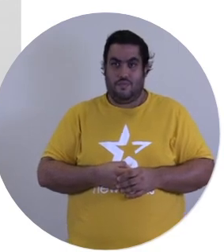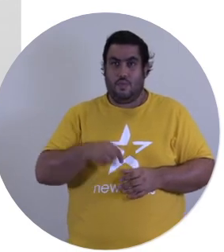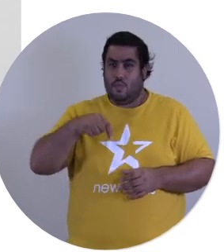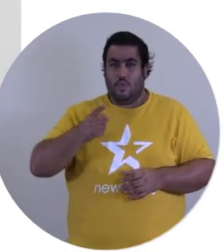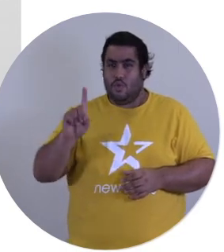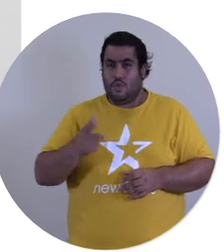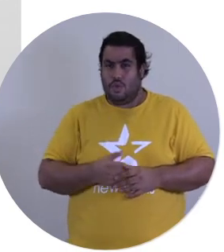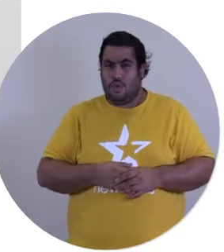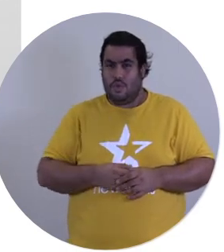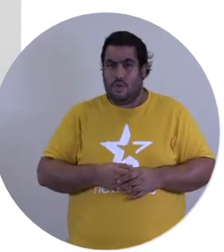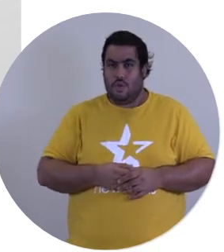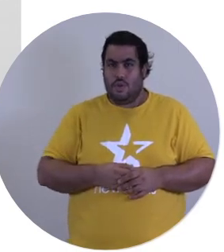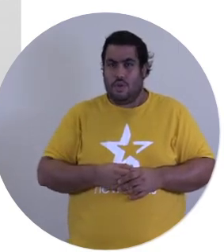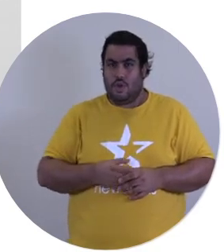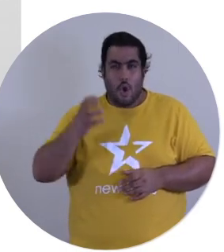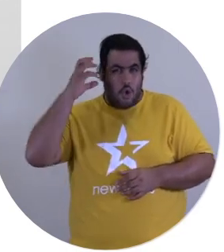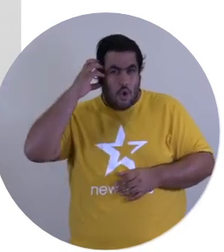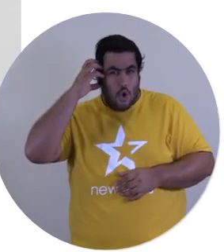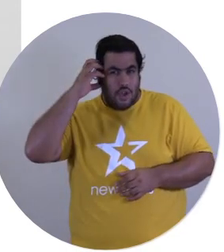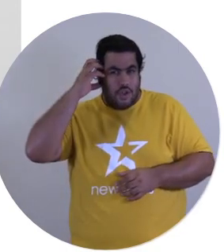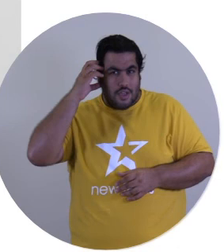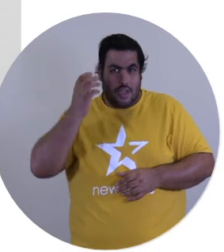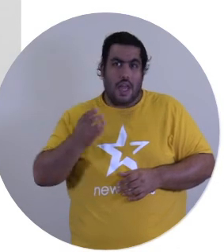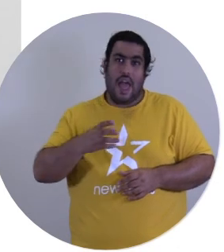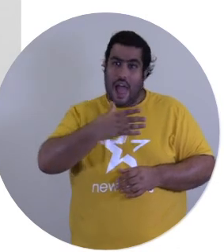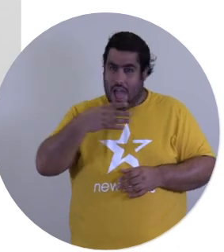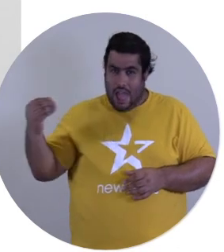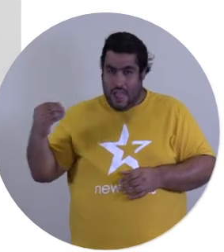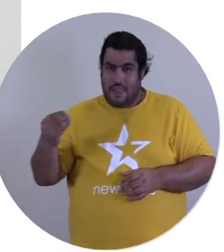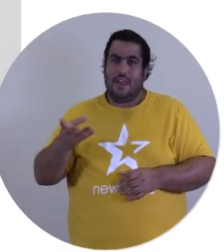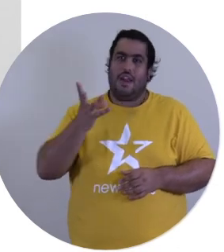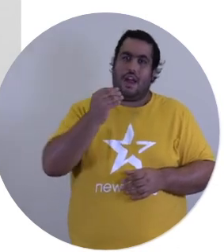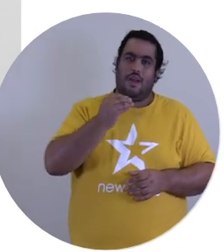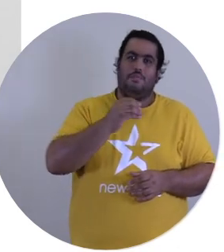lot of stress, I would definitely choose overcrowding.